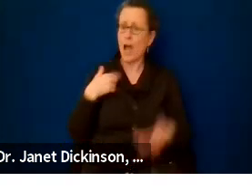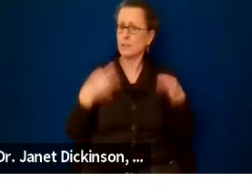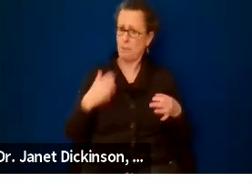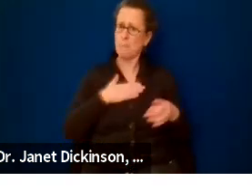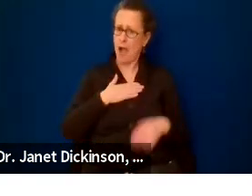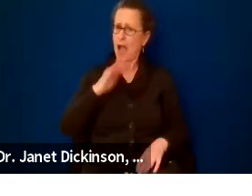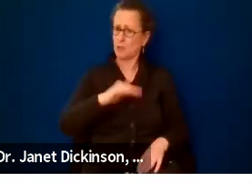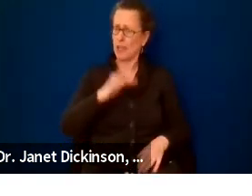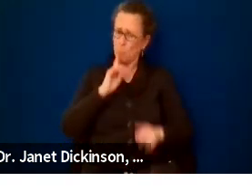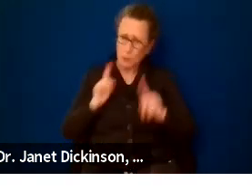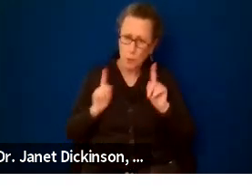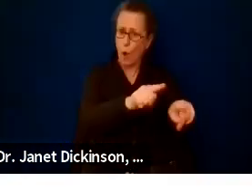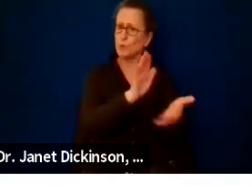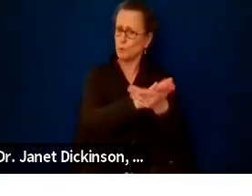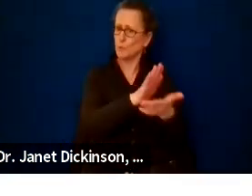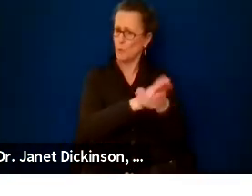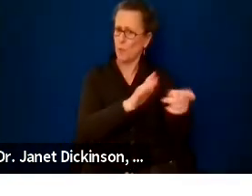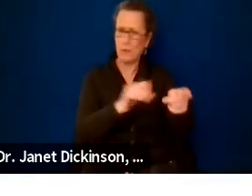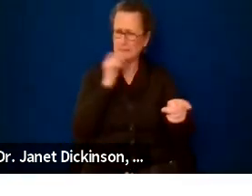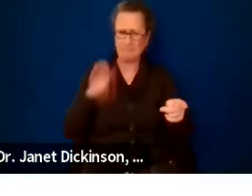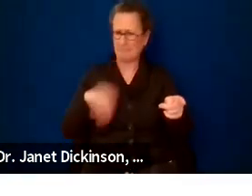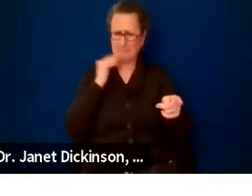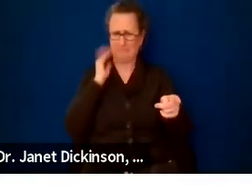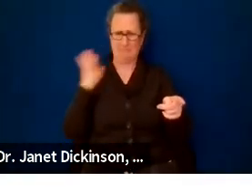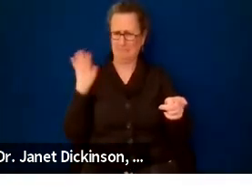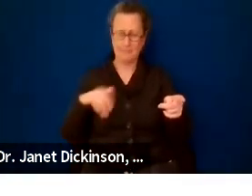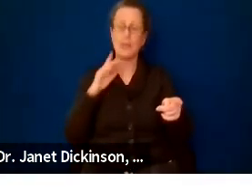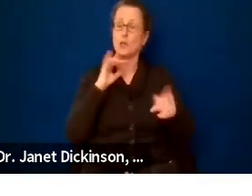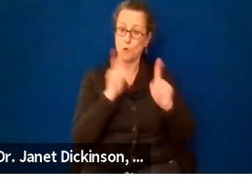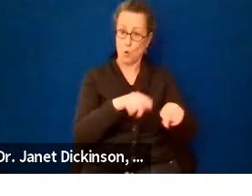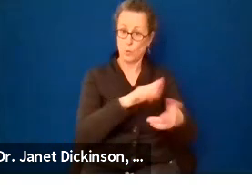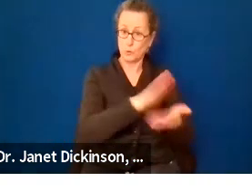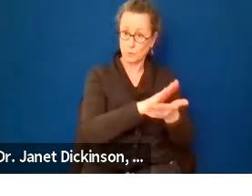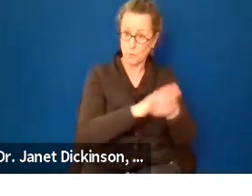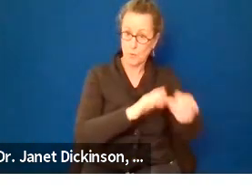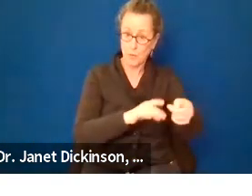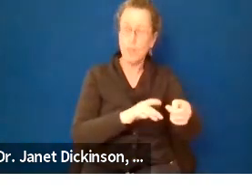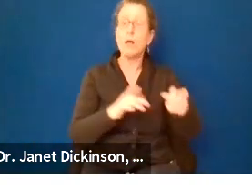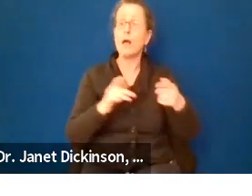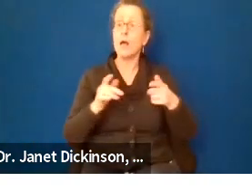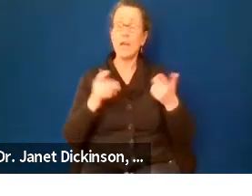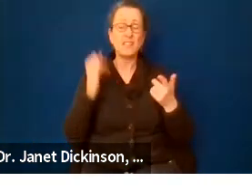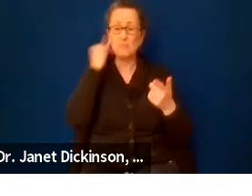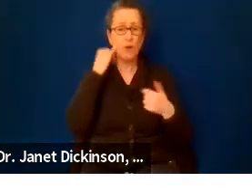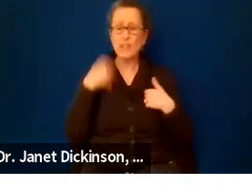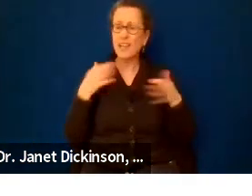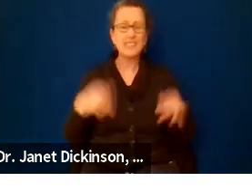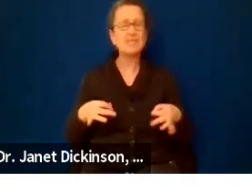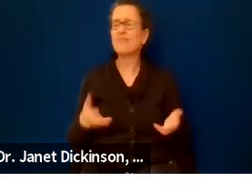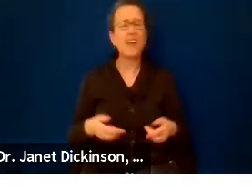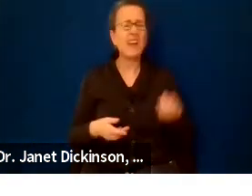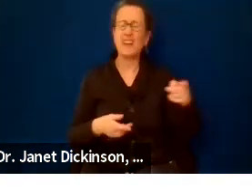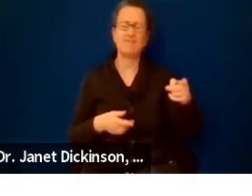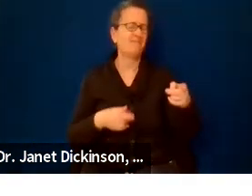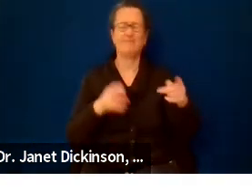That's an easier process than going from remote back to in-person. So that we want parents to be cognizant